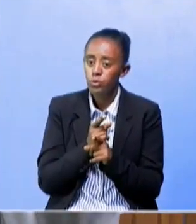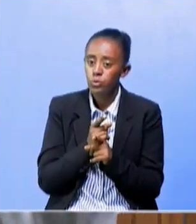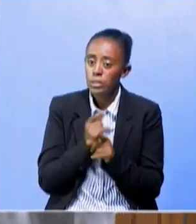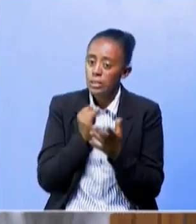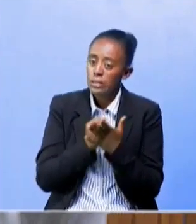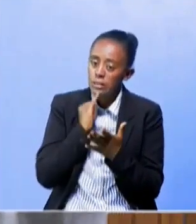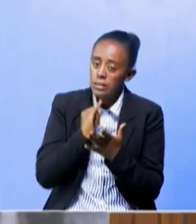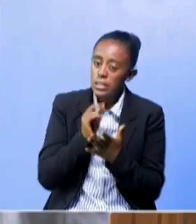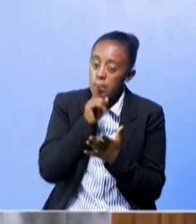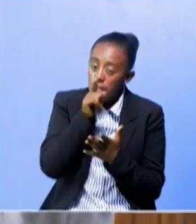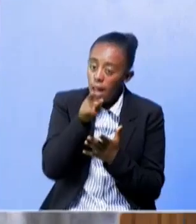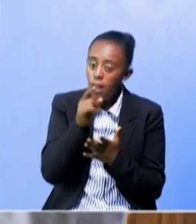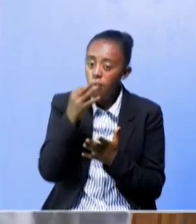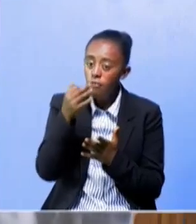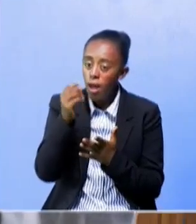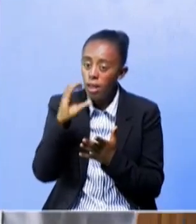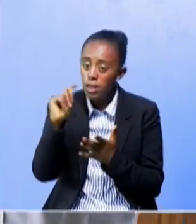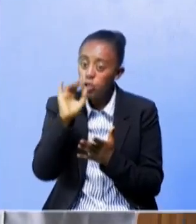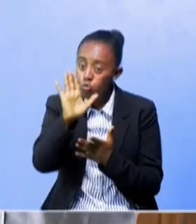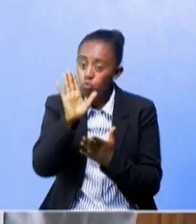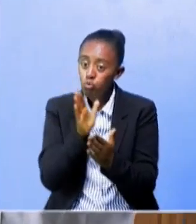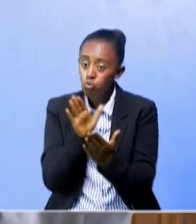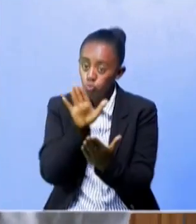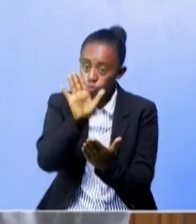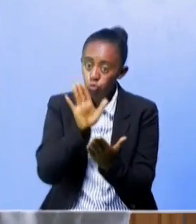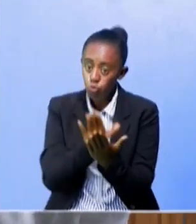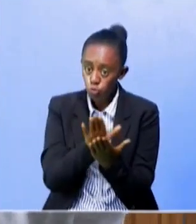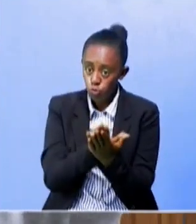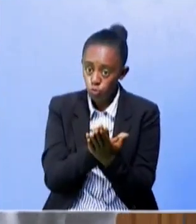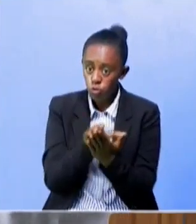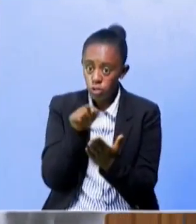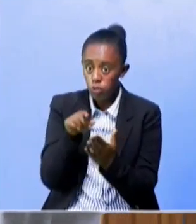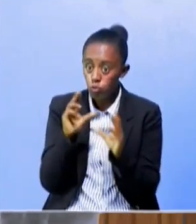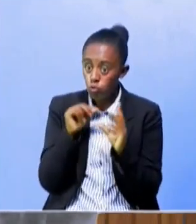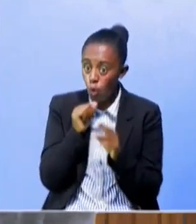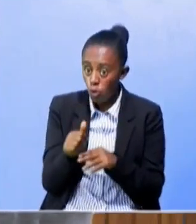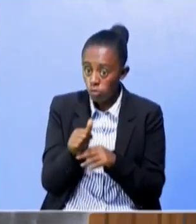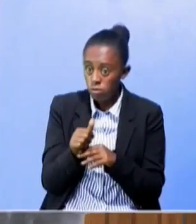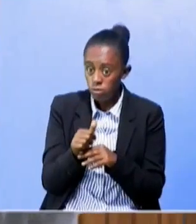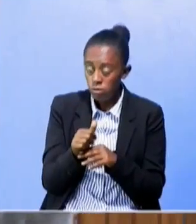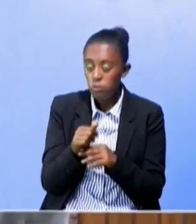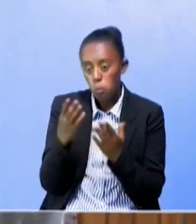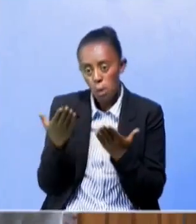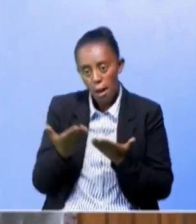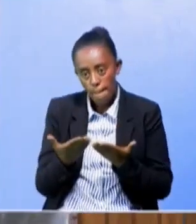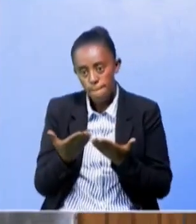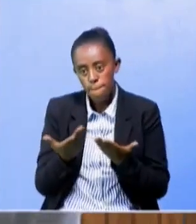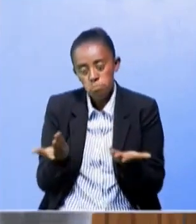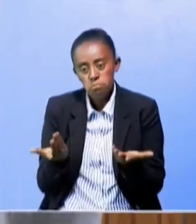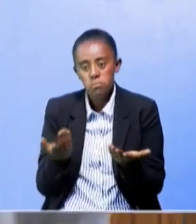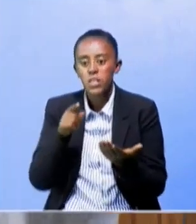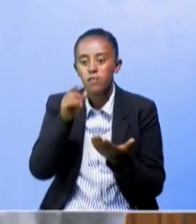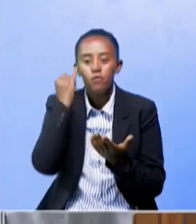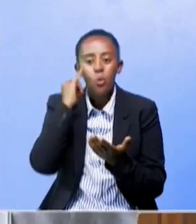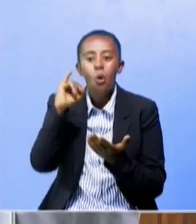Is it a real fact in your school? If it's not, you are welcome giving your